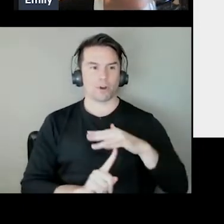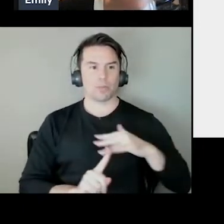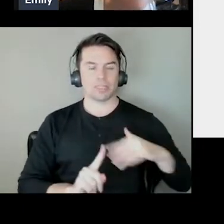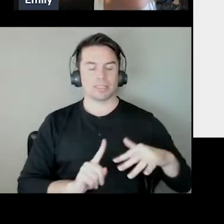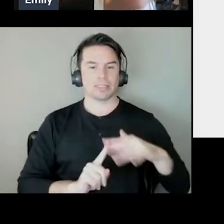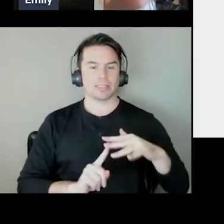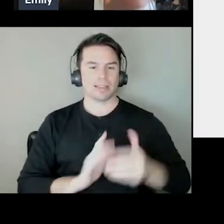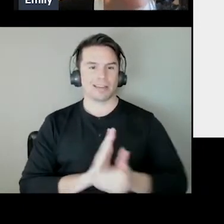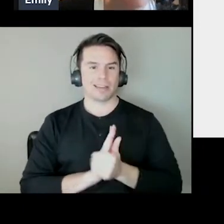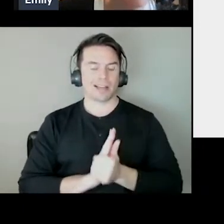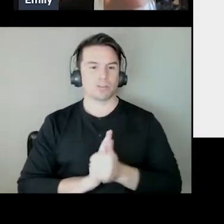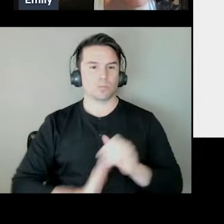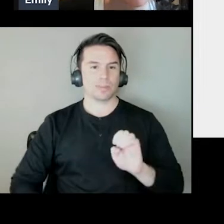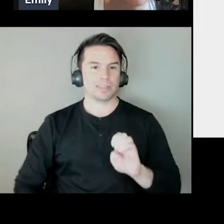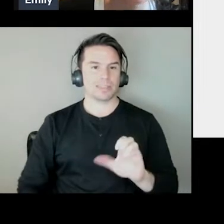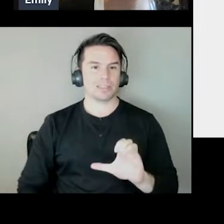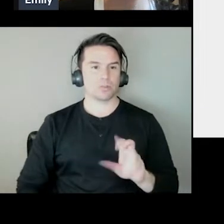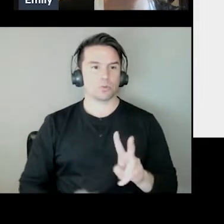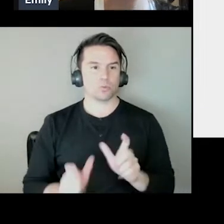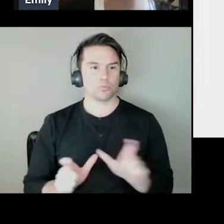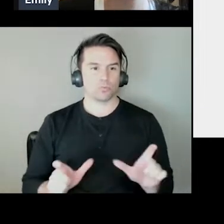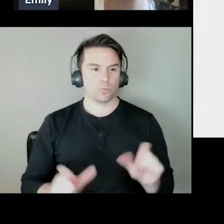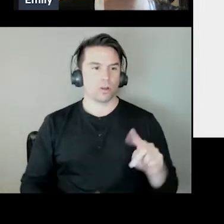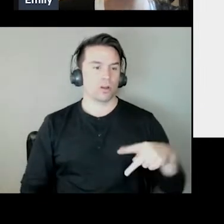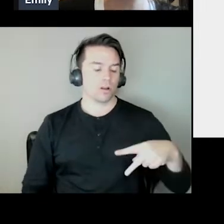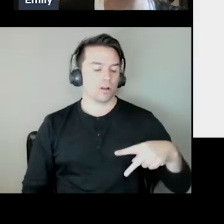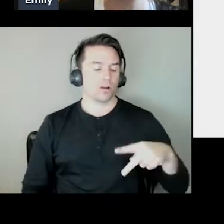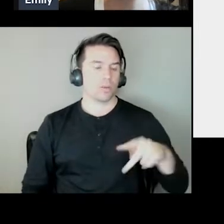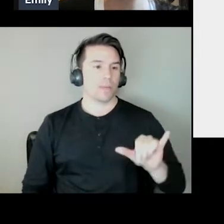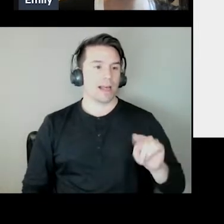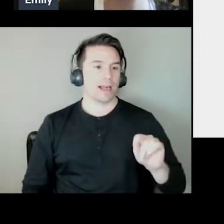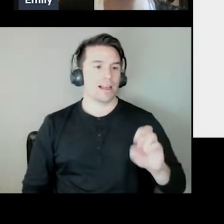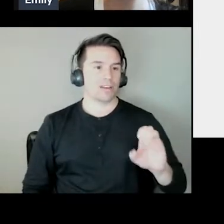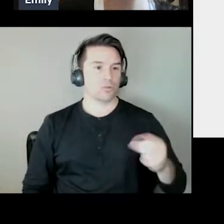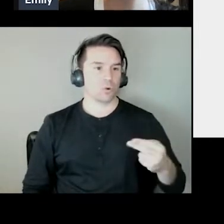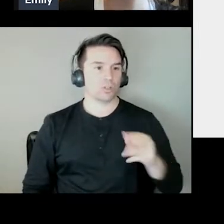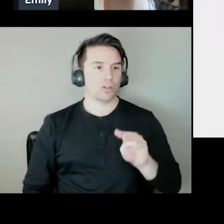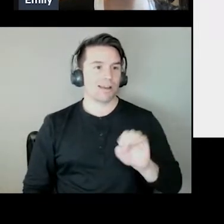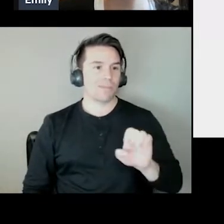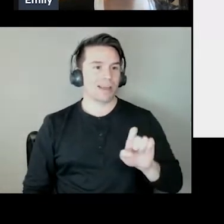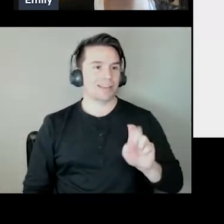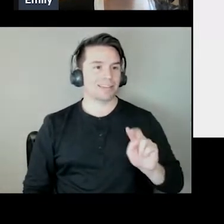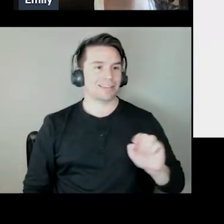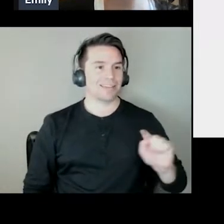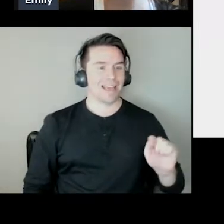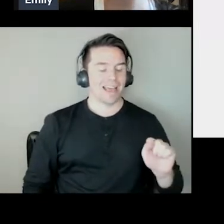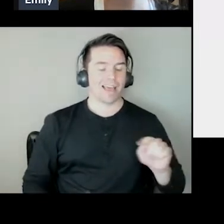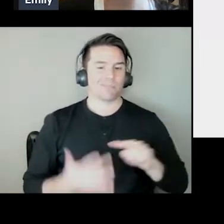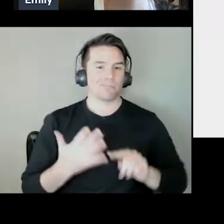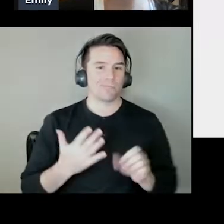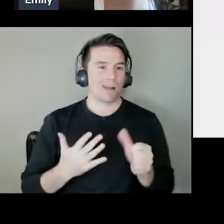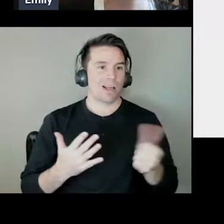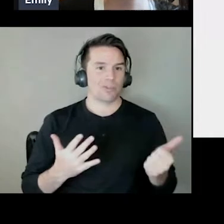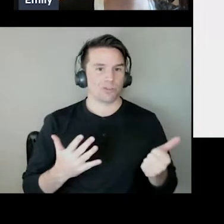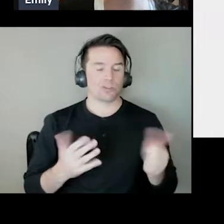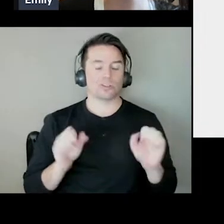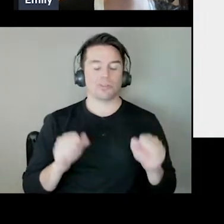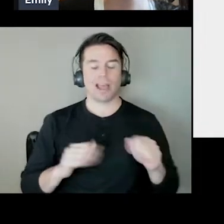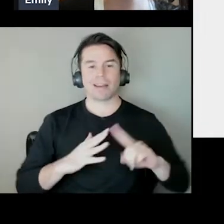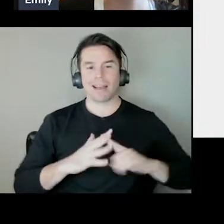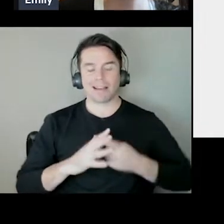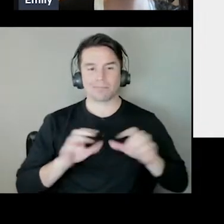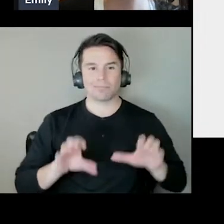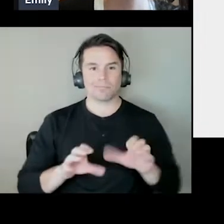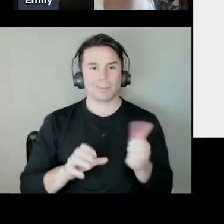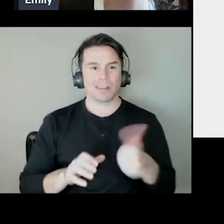basically is PyTorch, TensorFlow, MXNet, and others. And you can activate any of these environments, and you can start using that to build